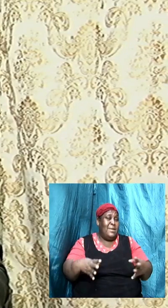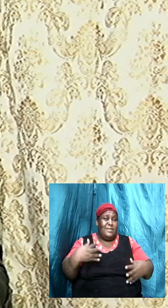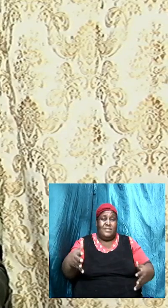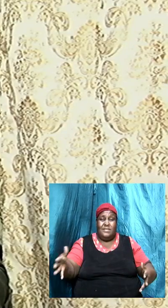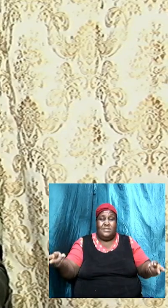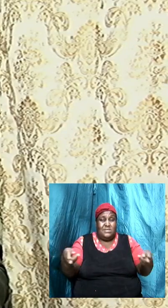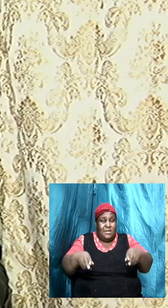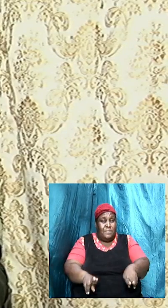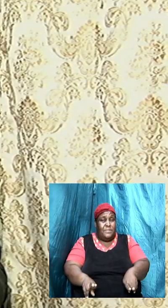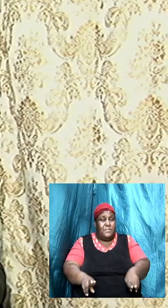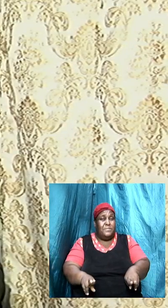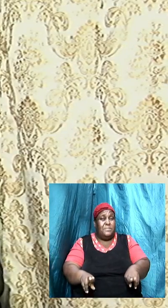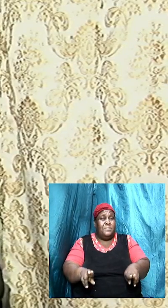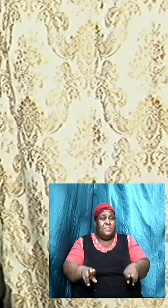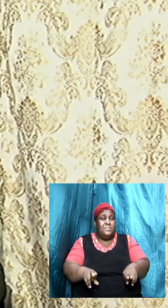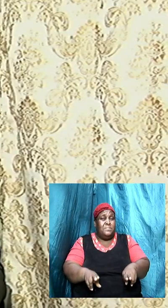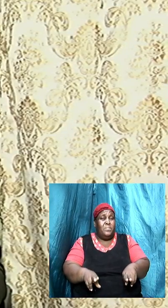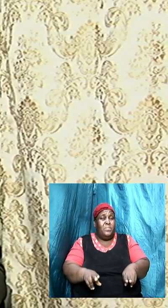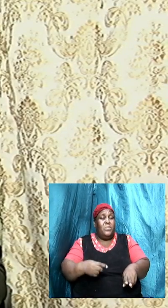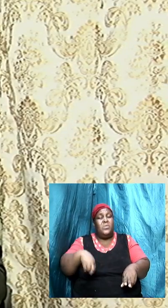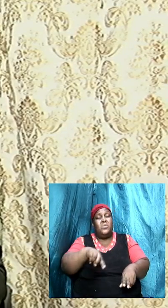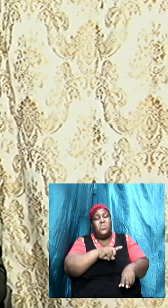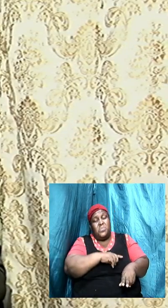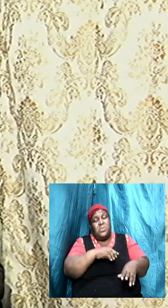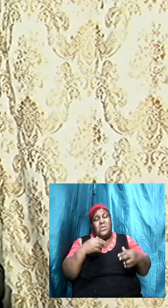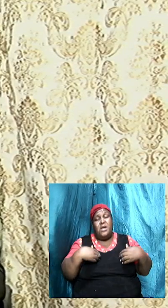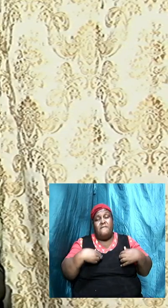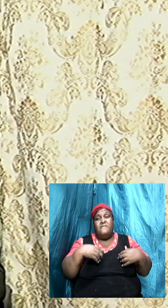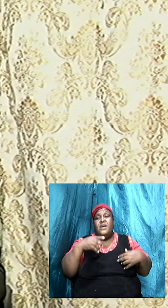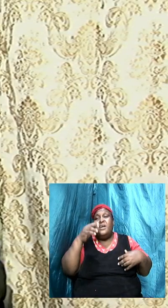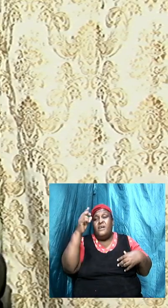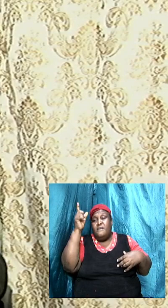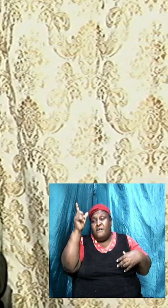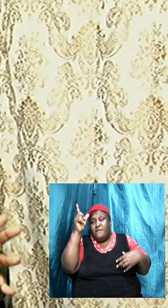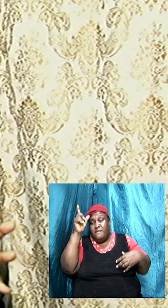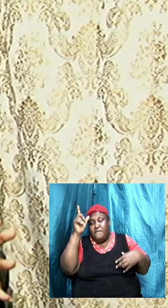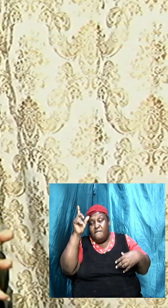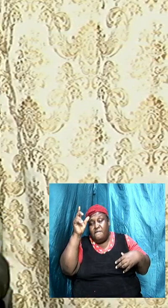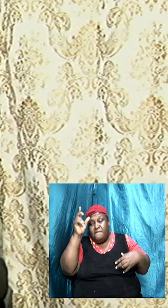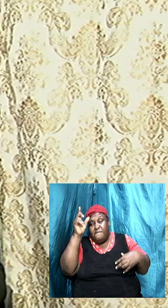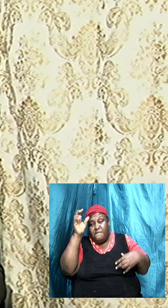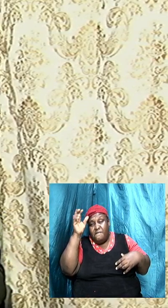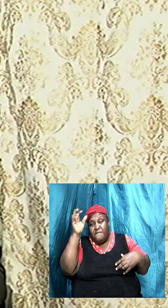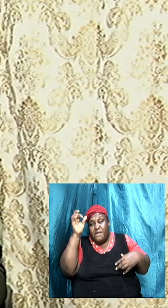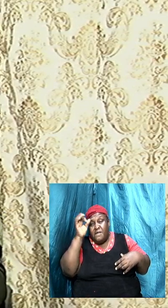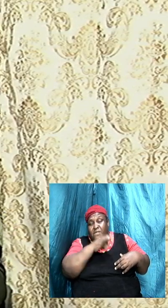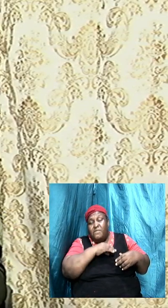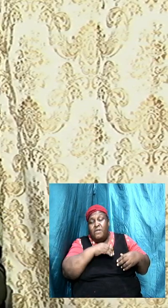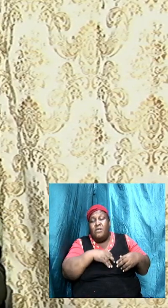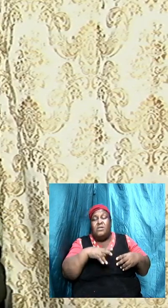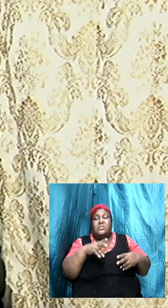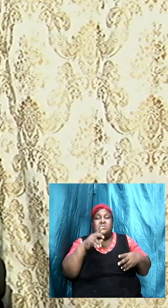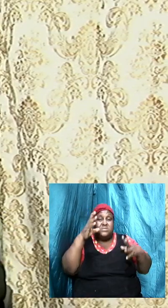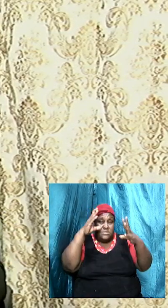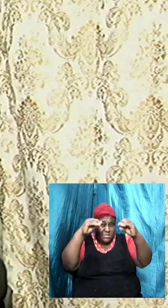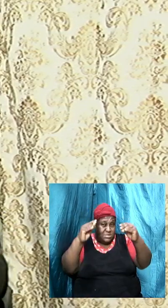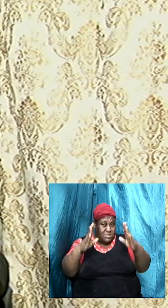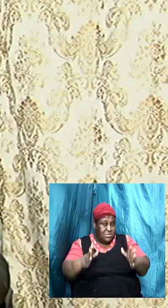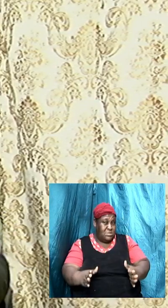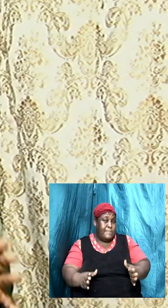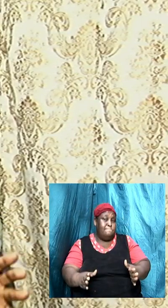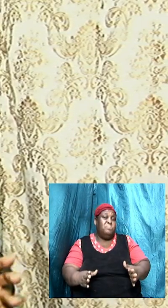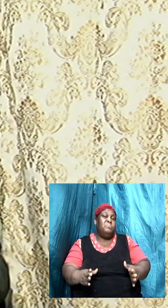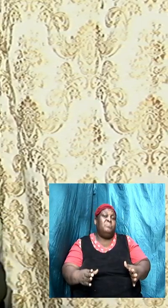happening. We have false teachers on the rise. We have